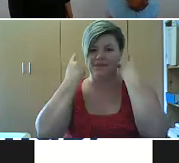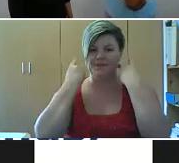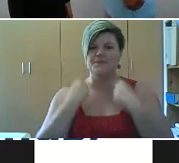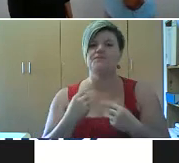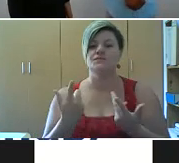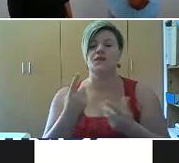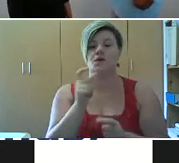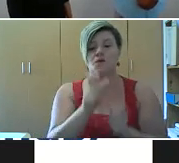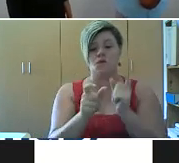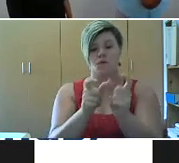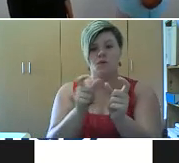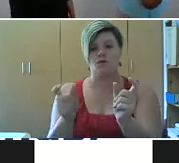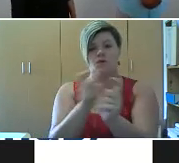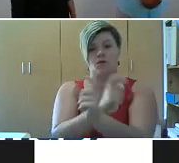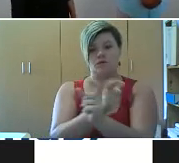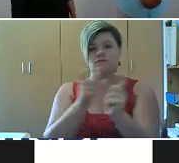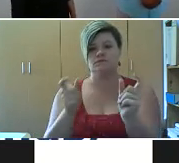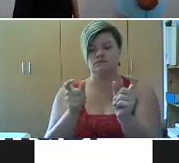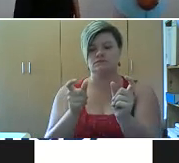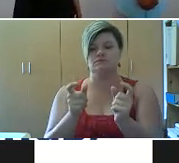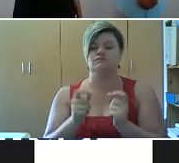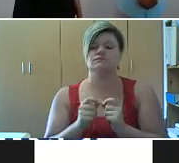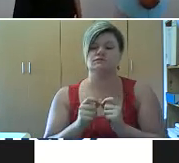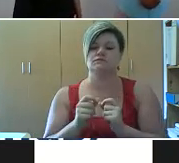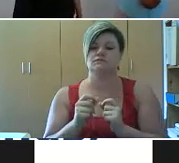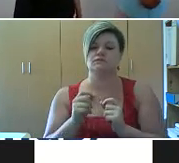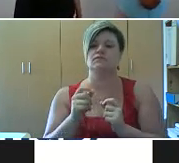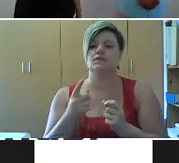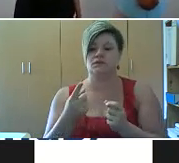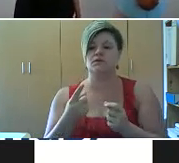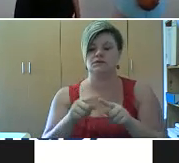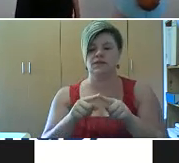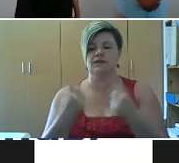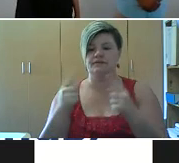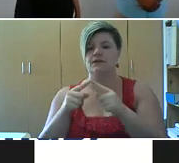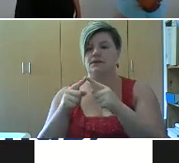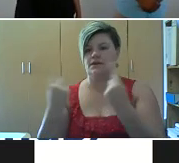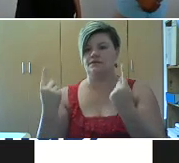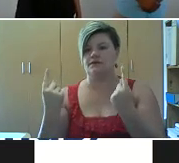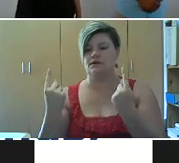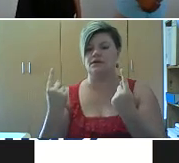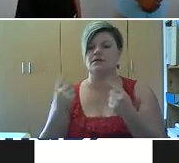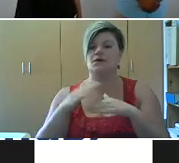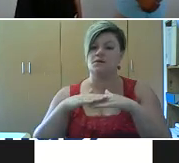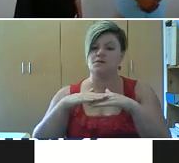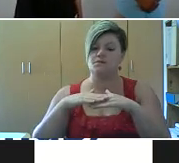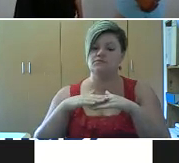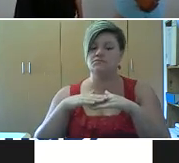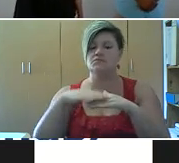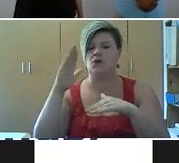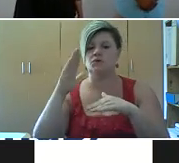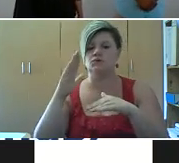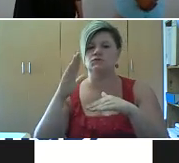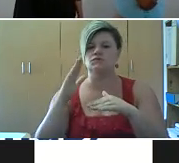The word order, the sign order also may be different, although most tend to follow the